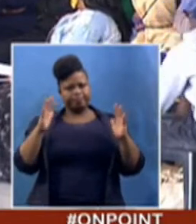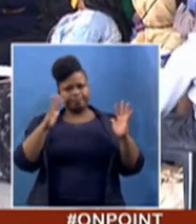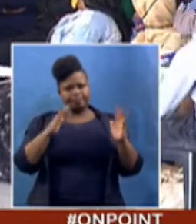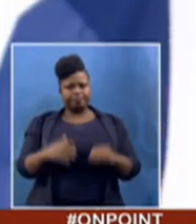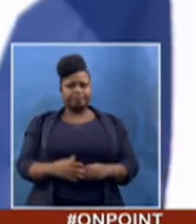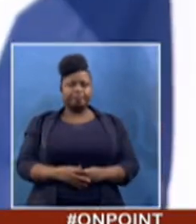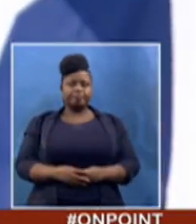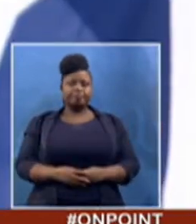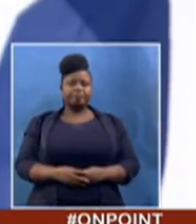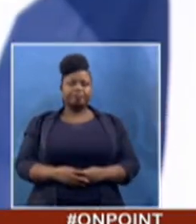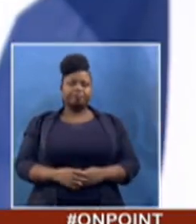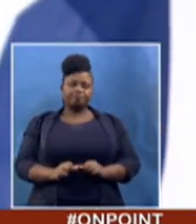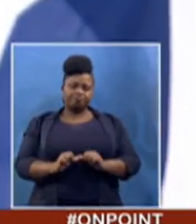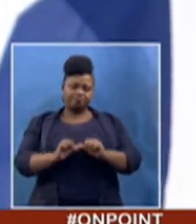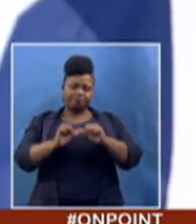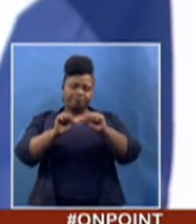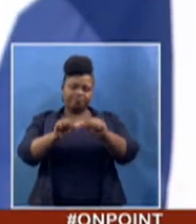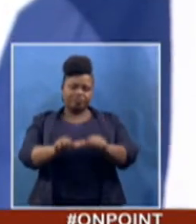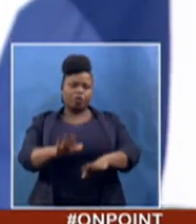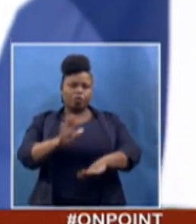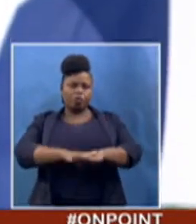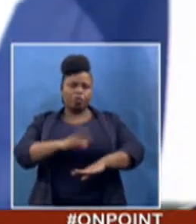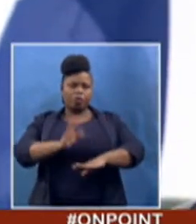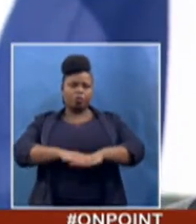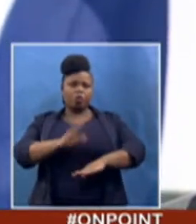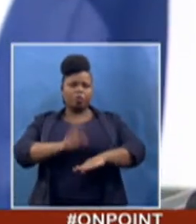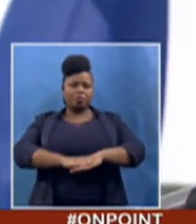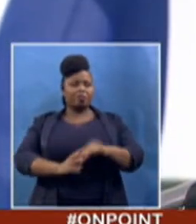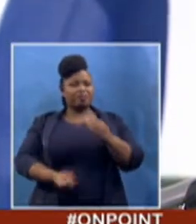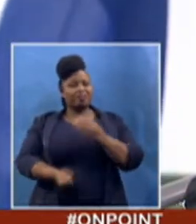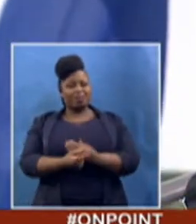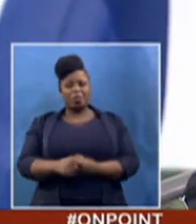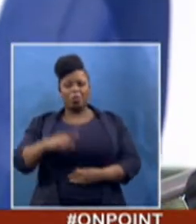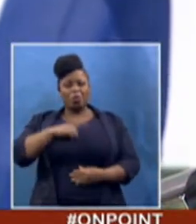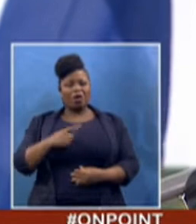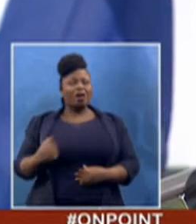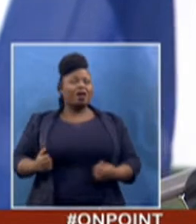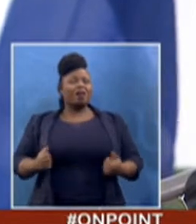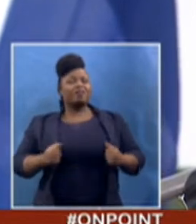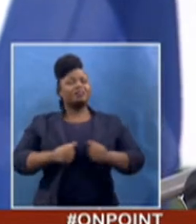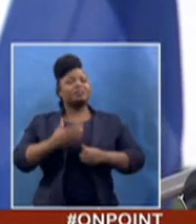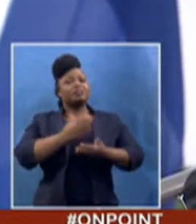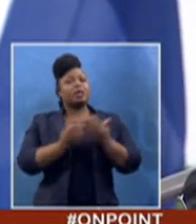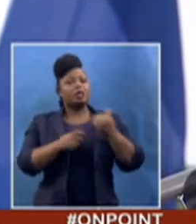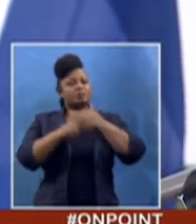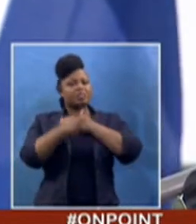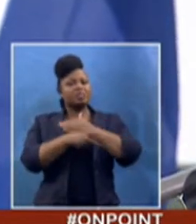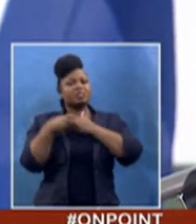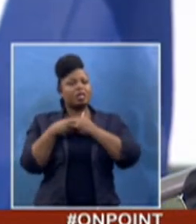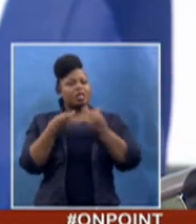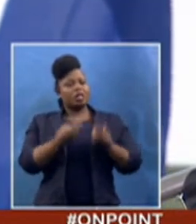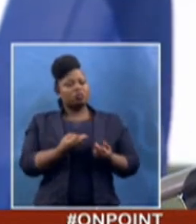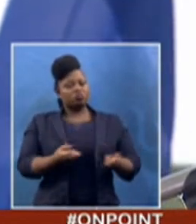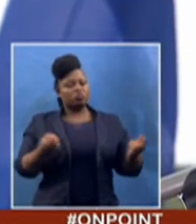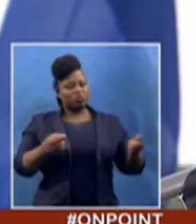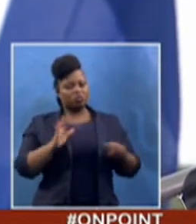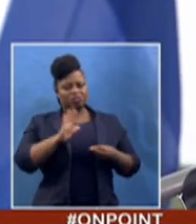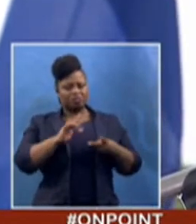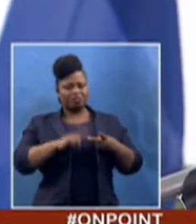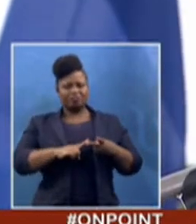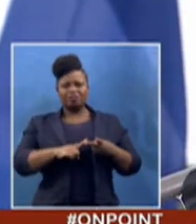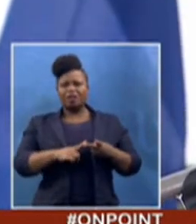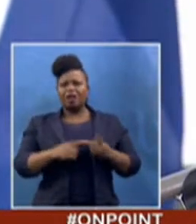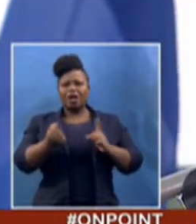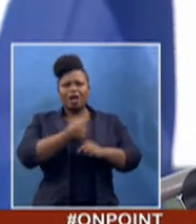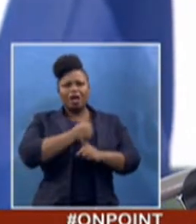A continued practice of stealing the resources, abusing the